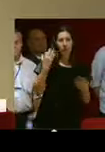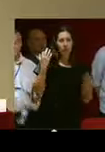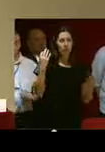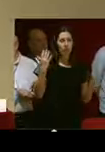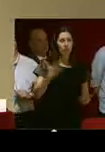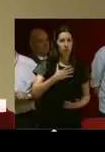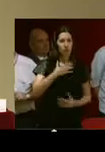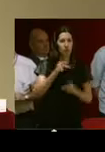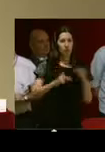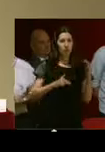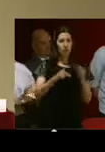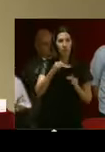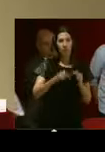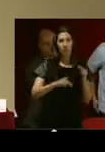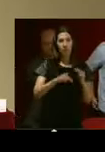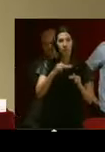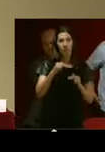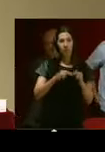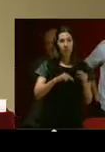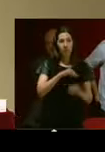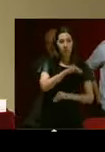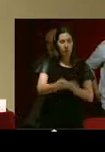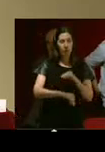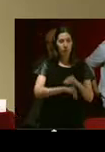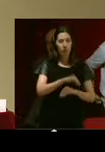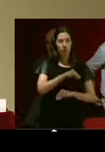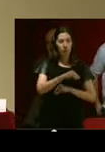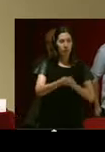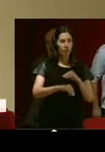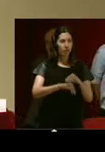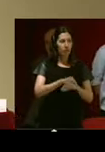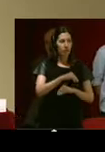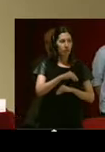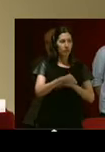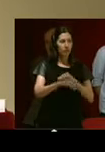if there are any apps that you're acquainted with that have been